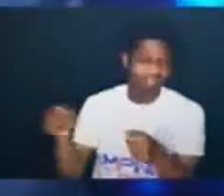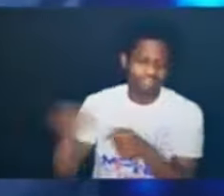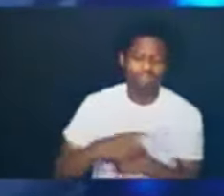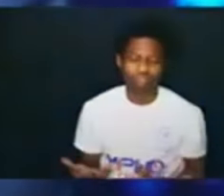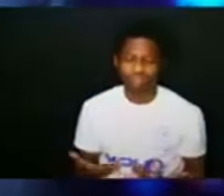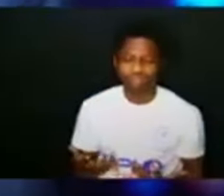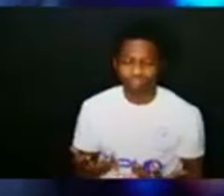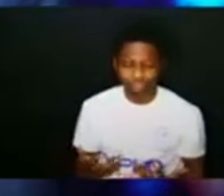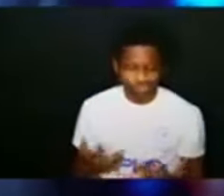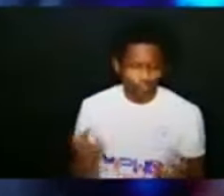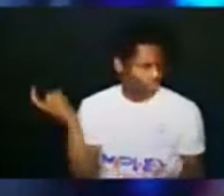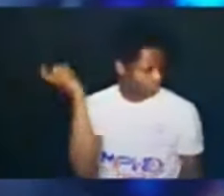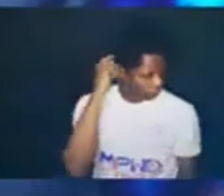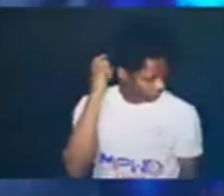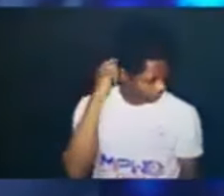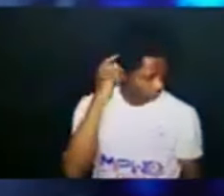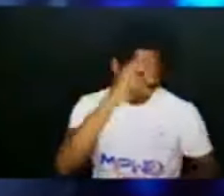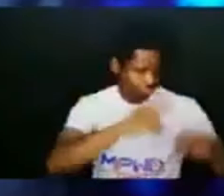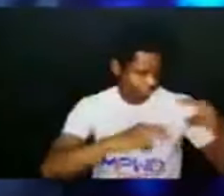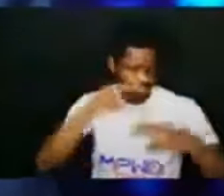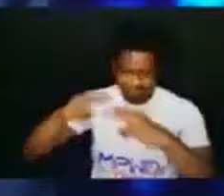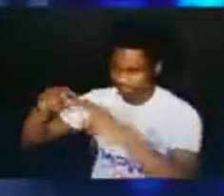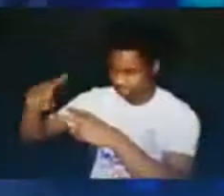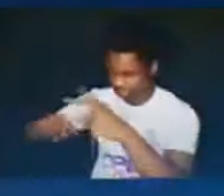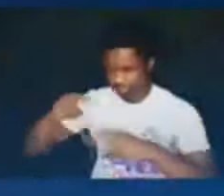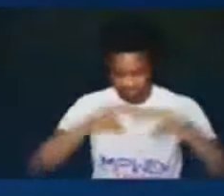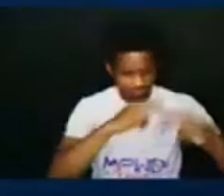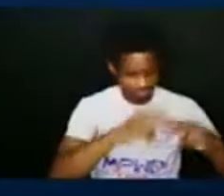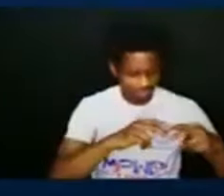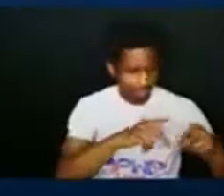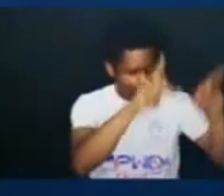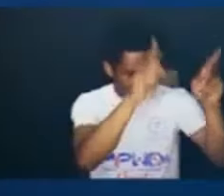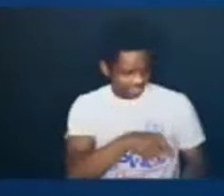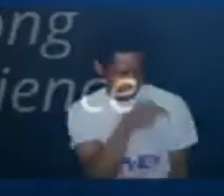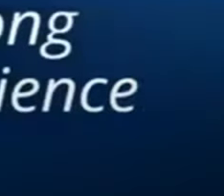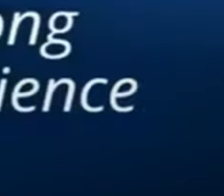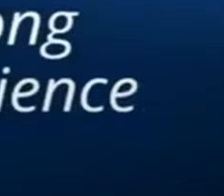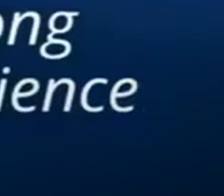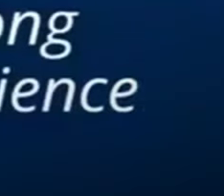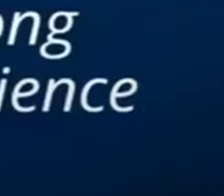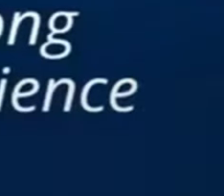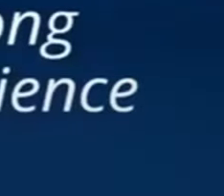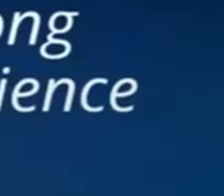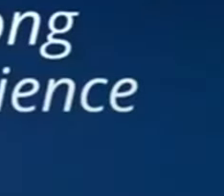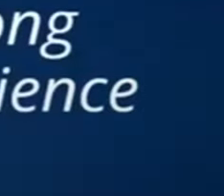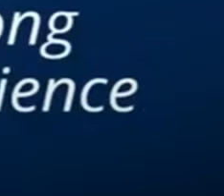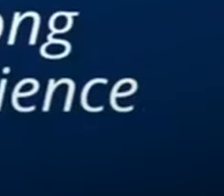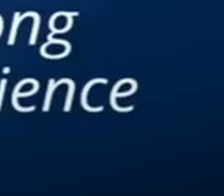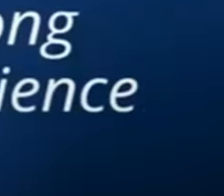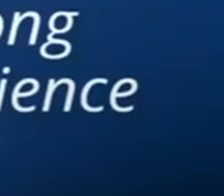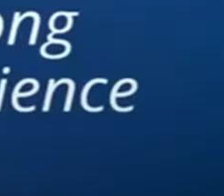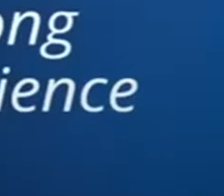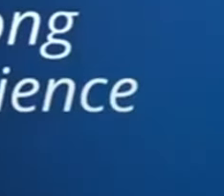away? Snow. One can have a weak conscience or a strong conscience. Obi owa na who knew no? Edinye obi